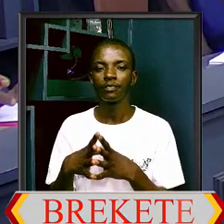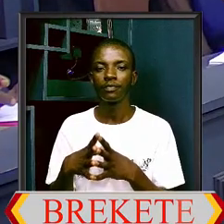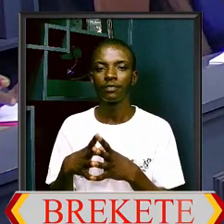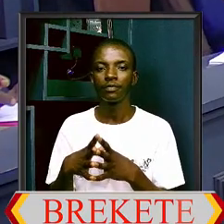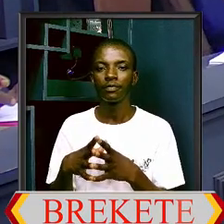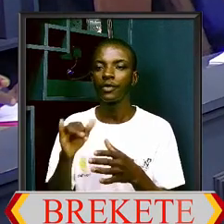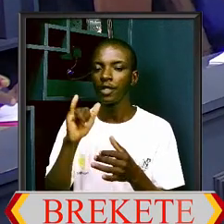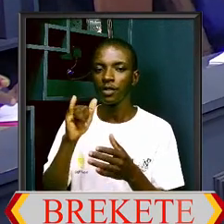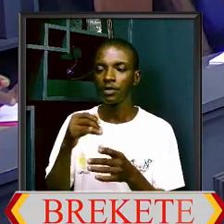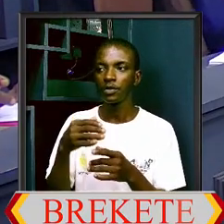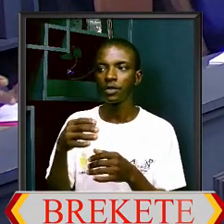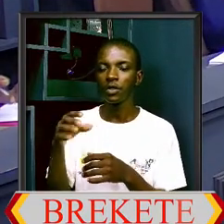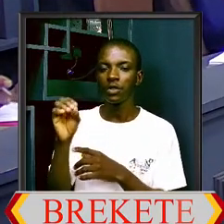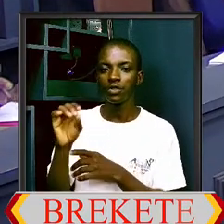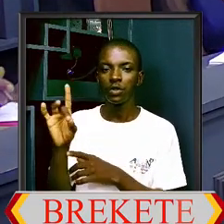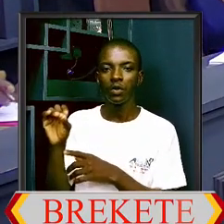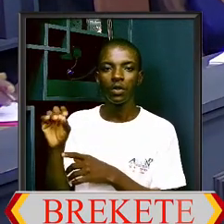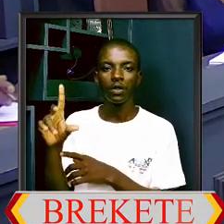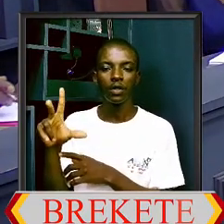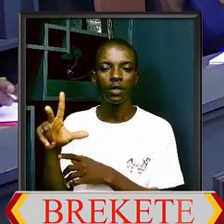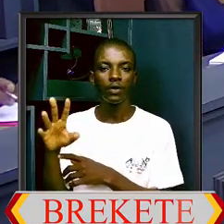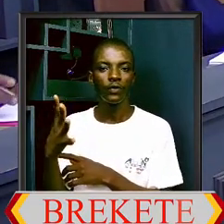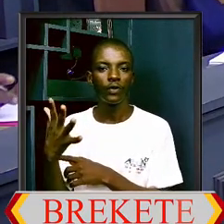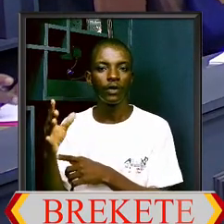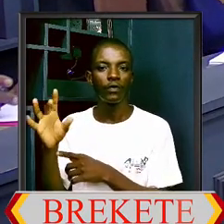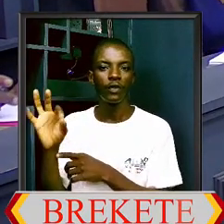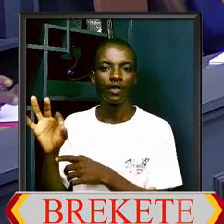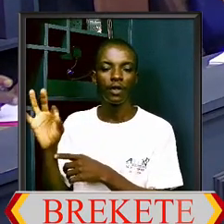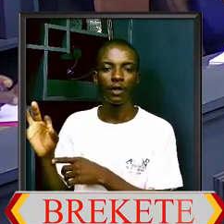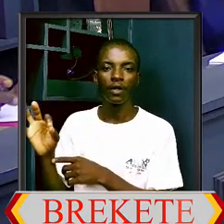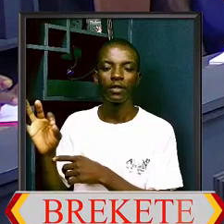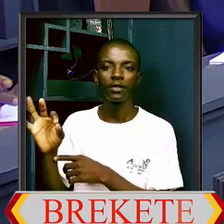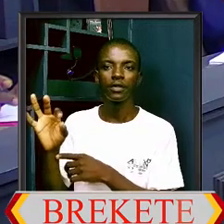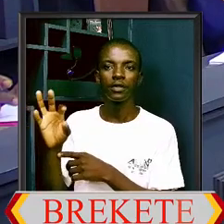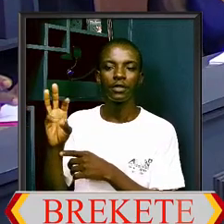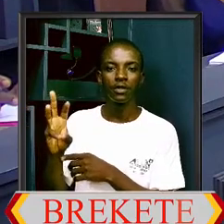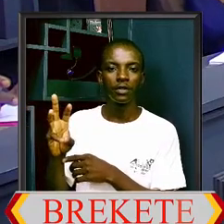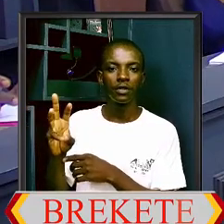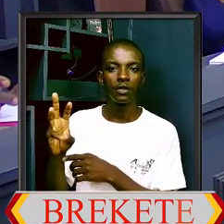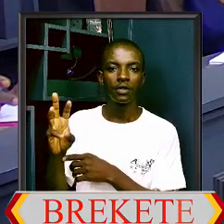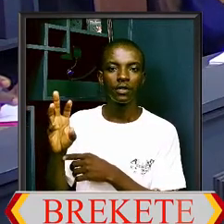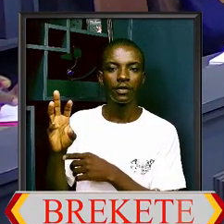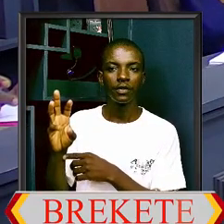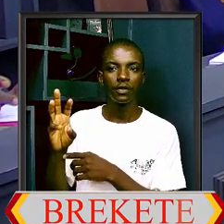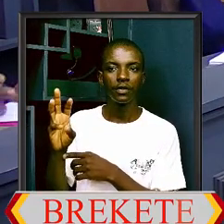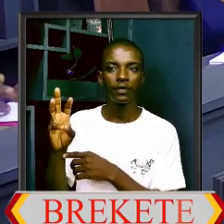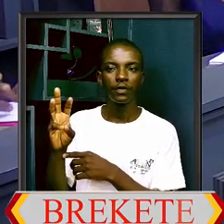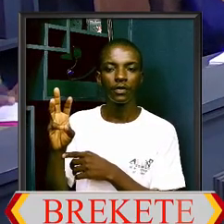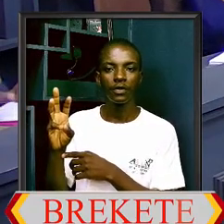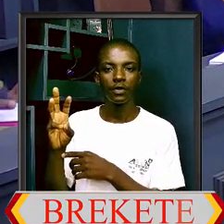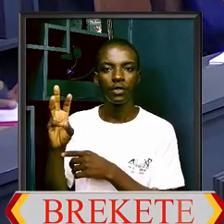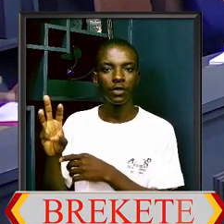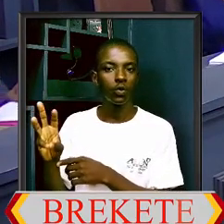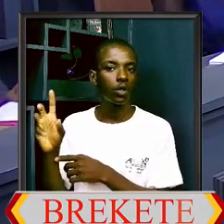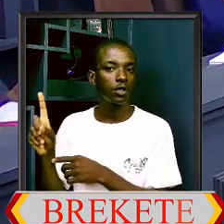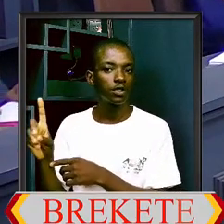6161 presid 080 3599 6